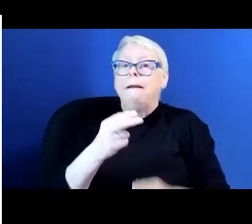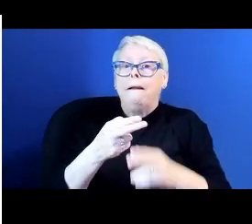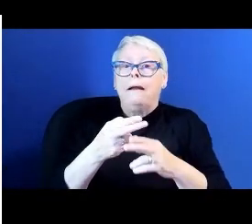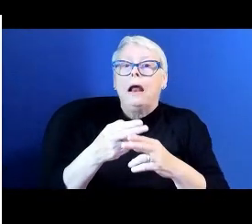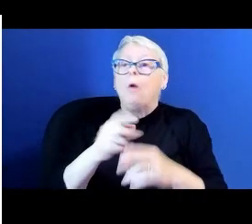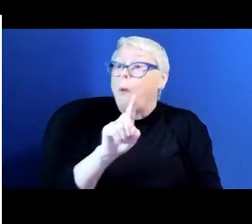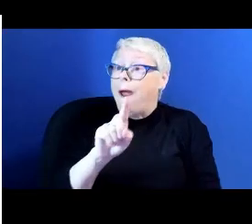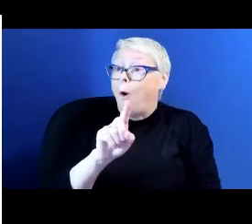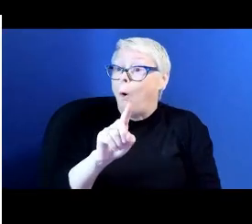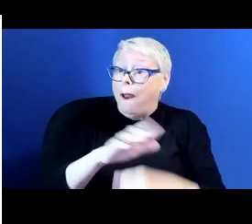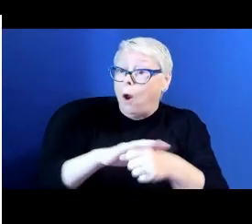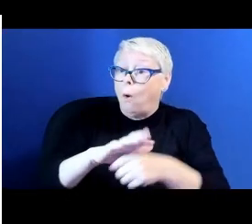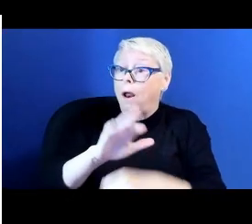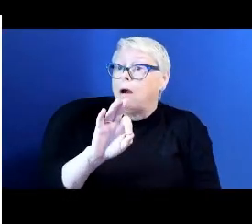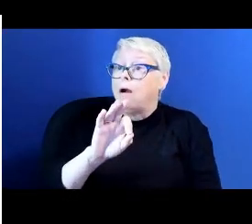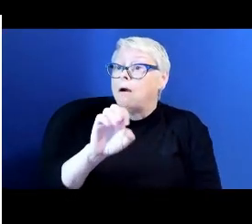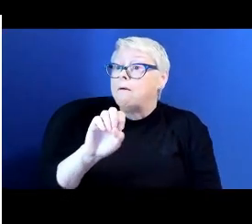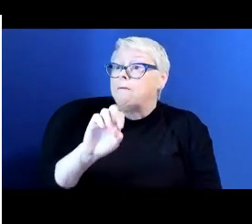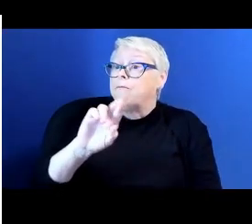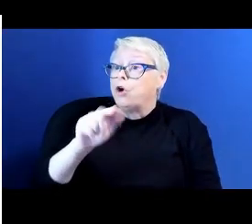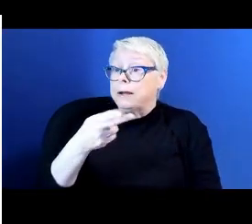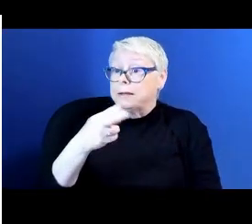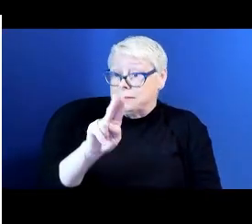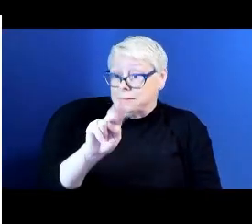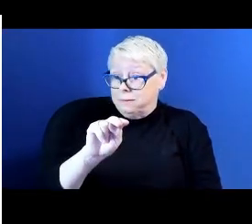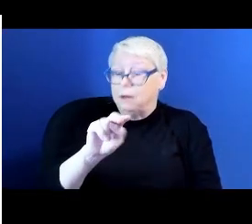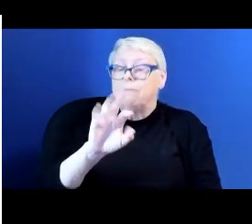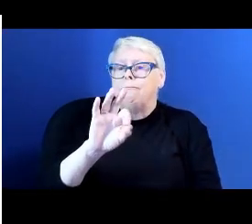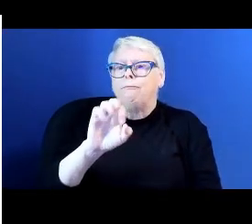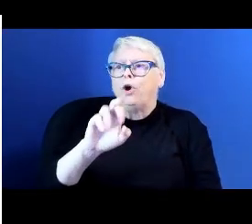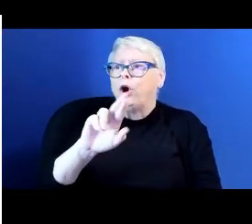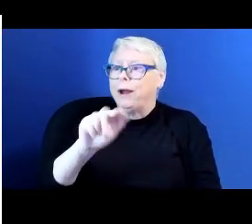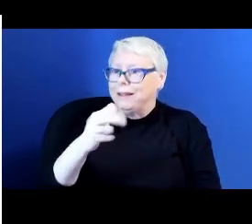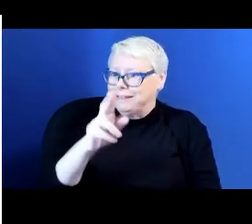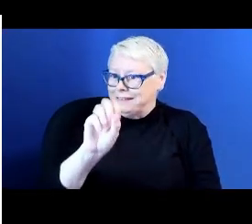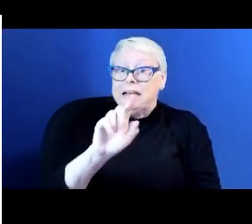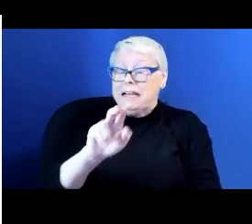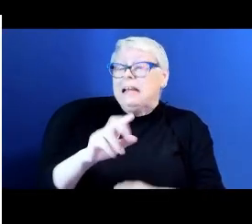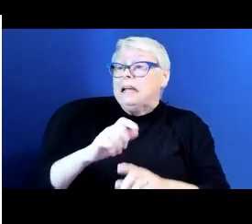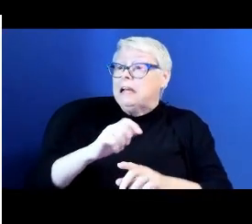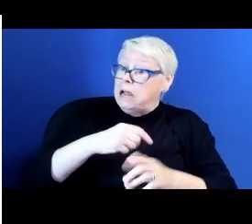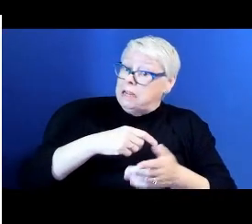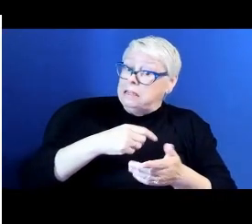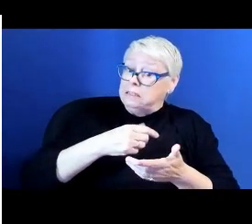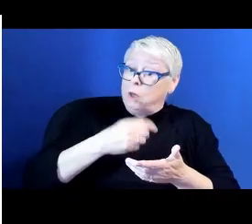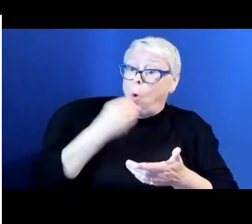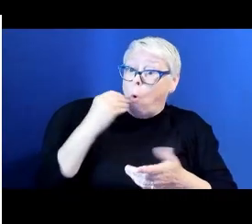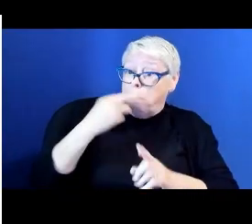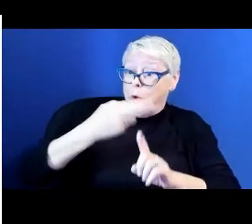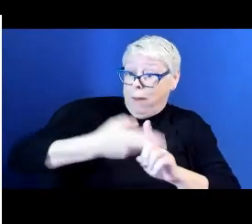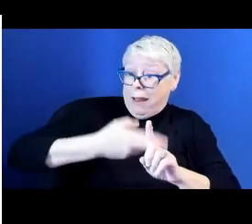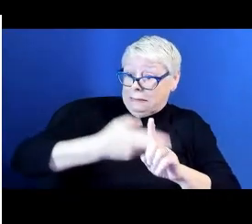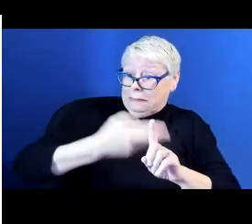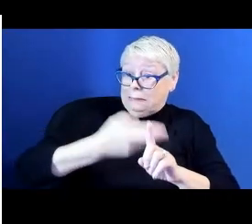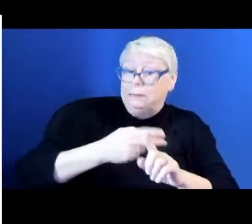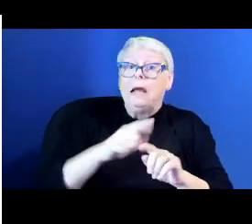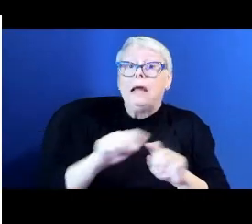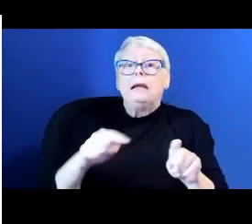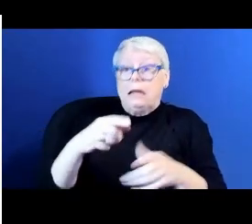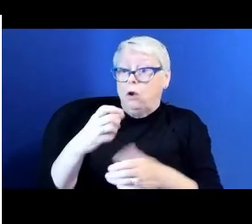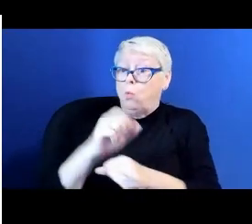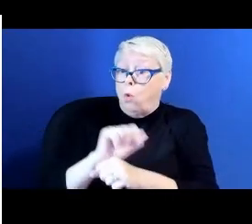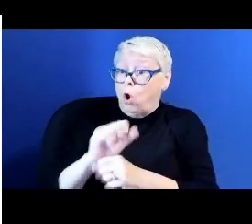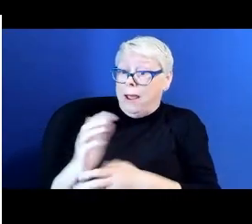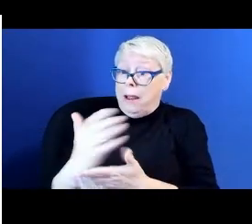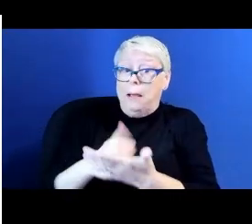he's renting. So he's living renting place. He's making $40,000 a year, and he works as a